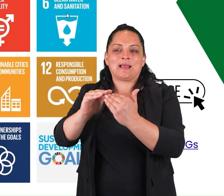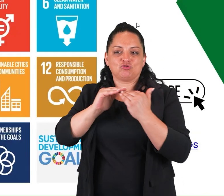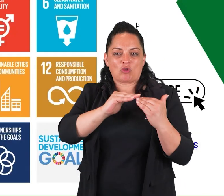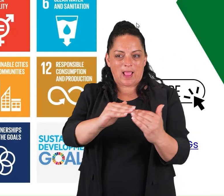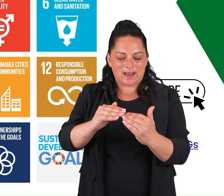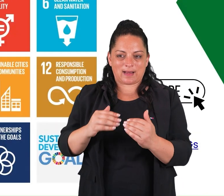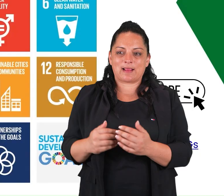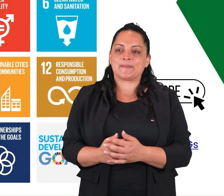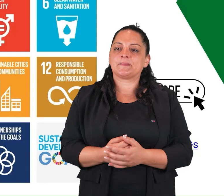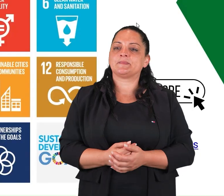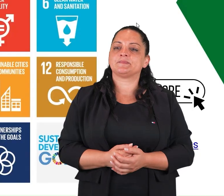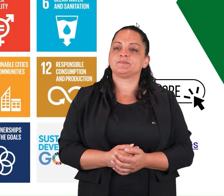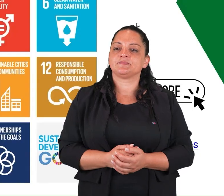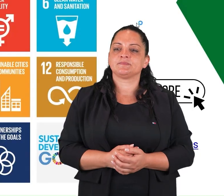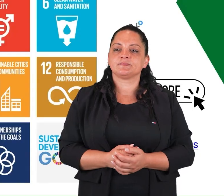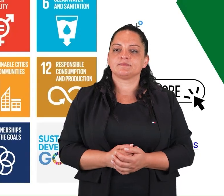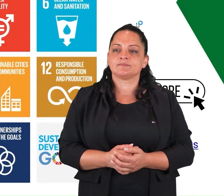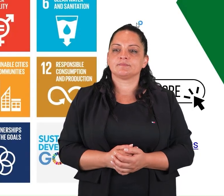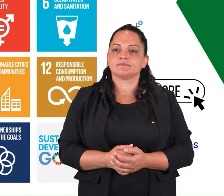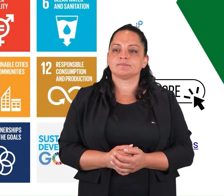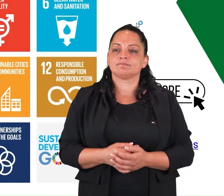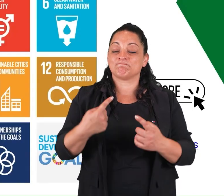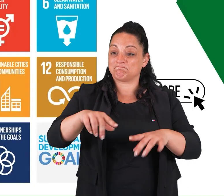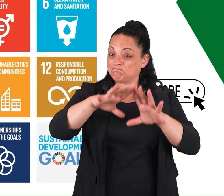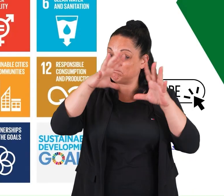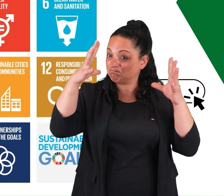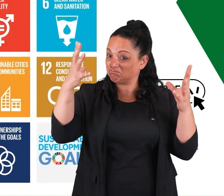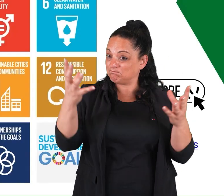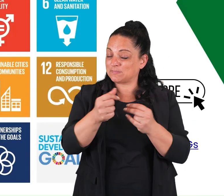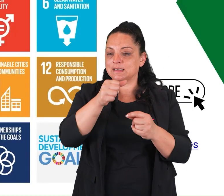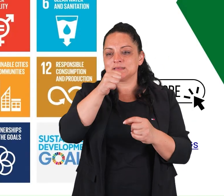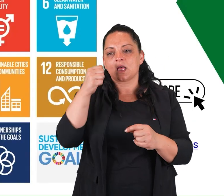gender equality. So it's an overall